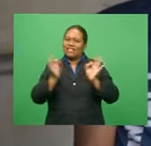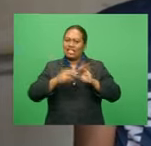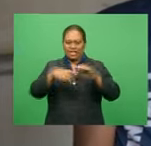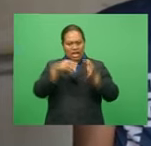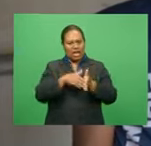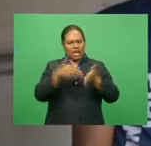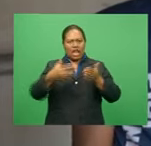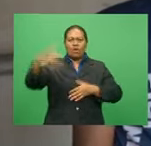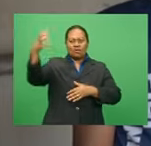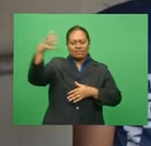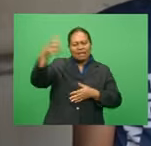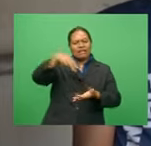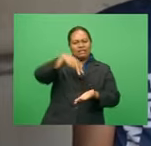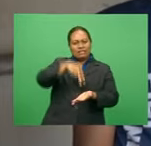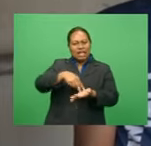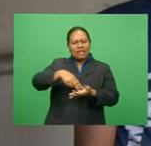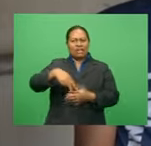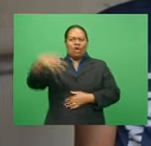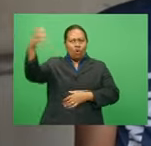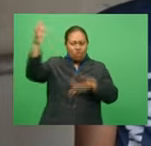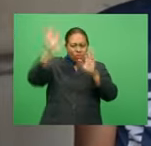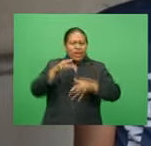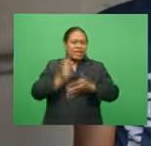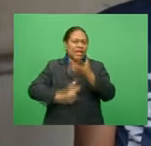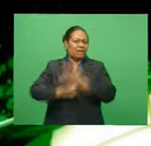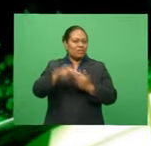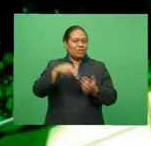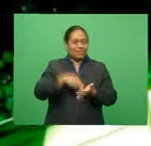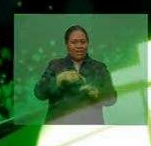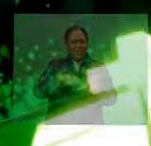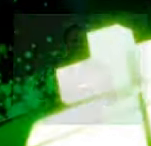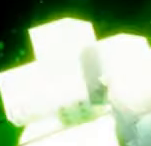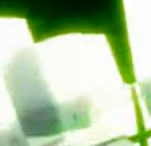to sell my produce and make a decent income for my family.